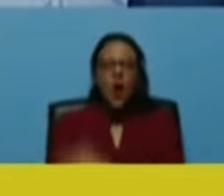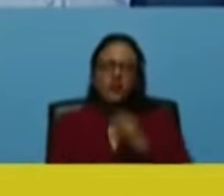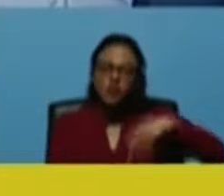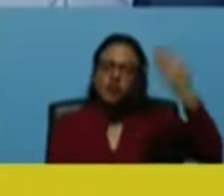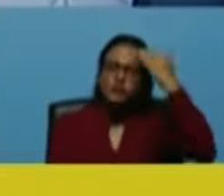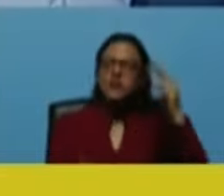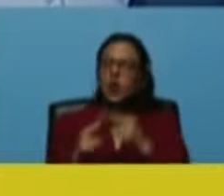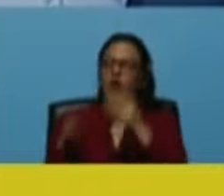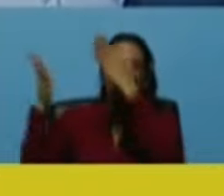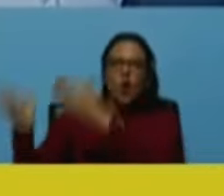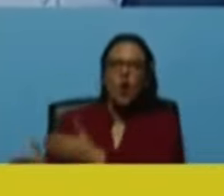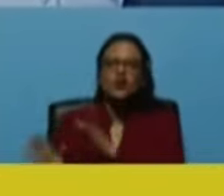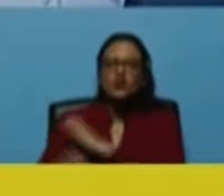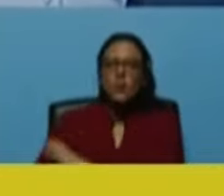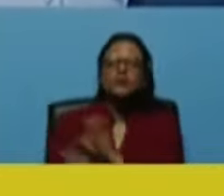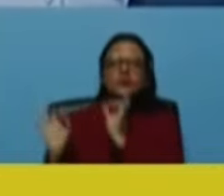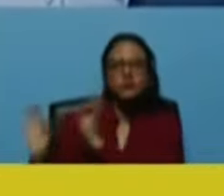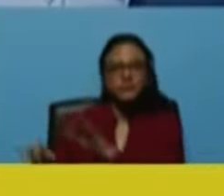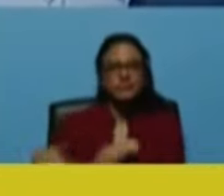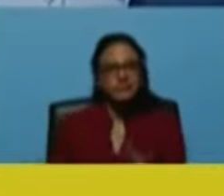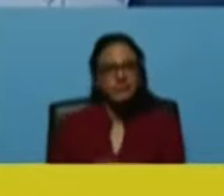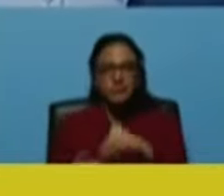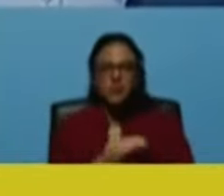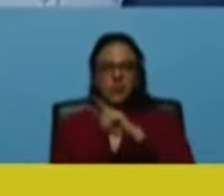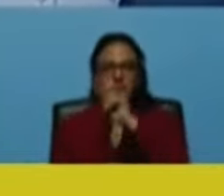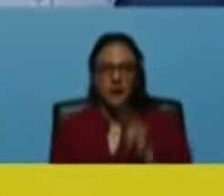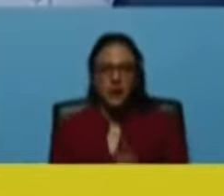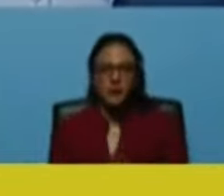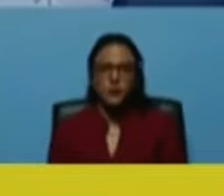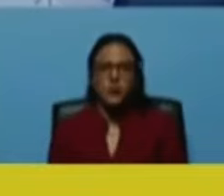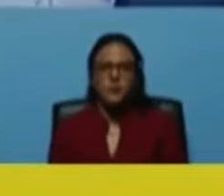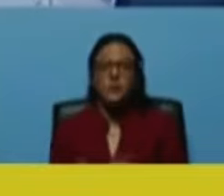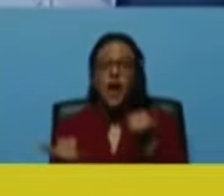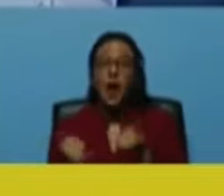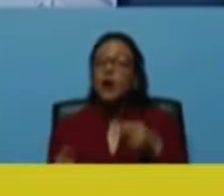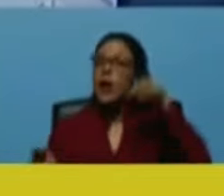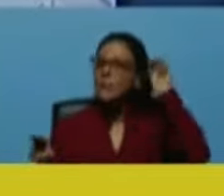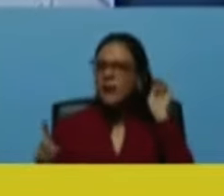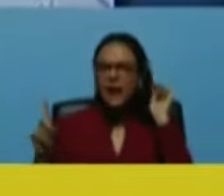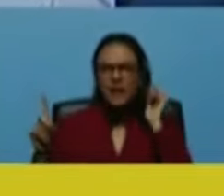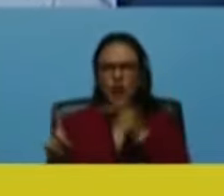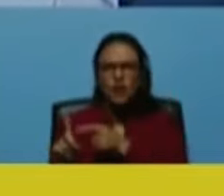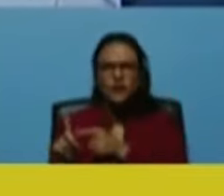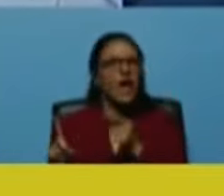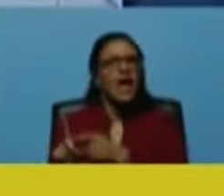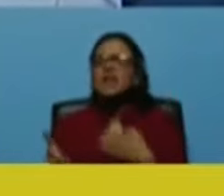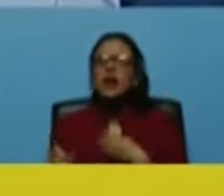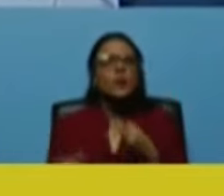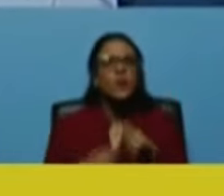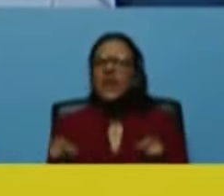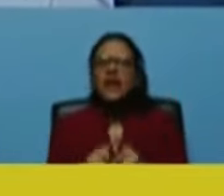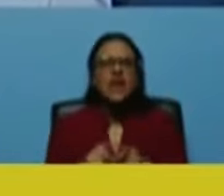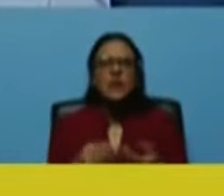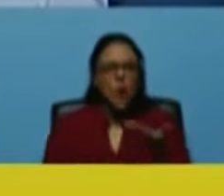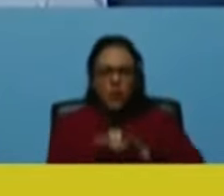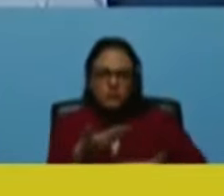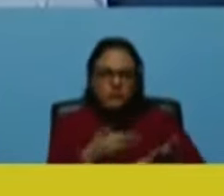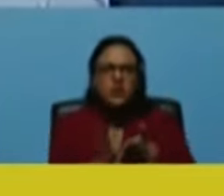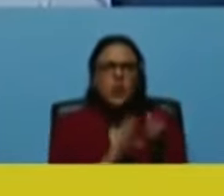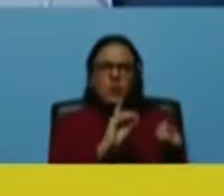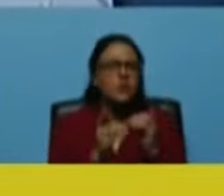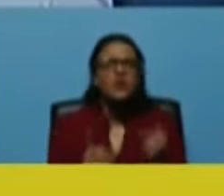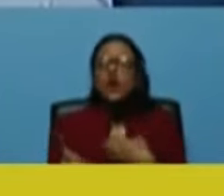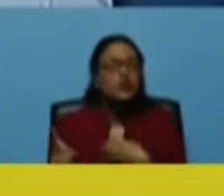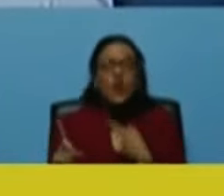we are very clear of the opposition's stance, and regarding the Maria Corina